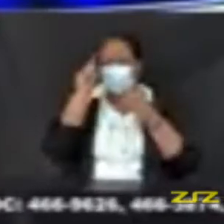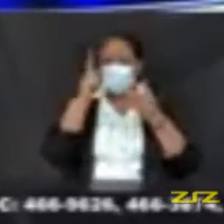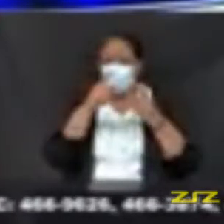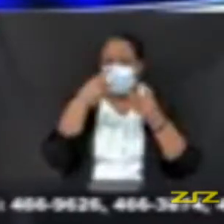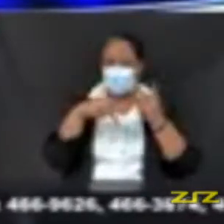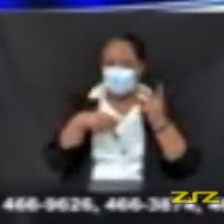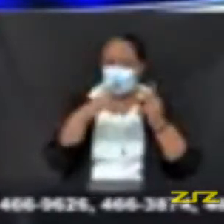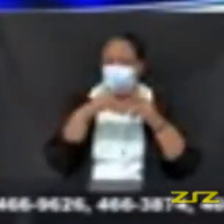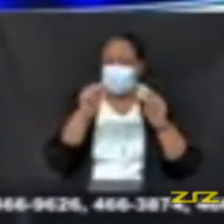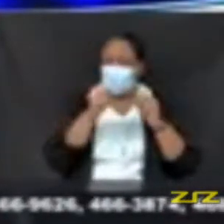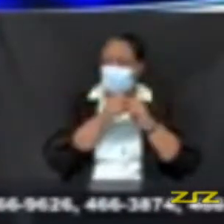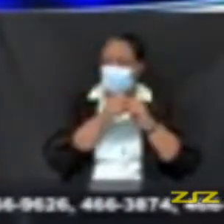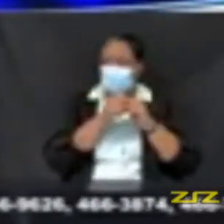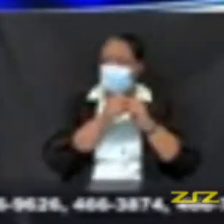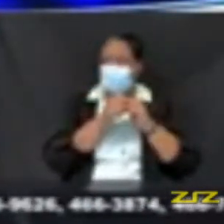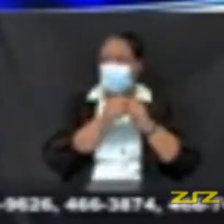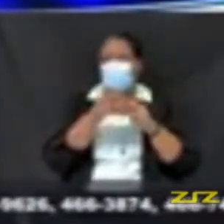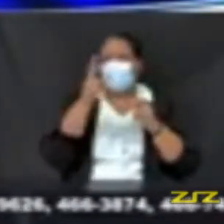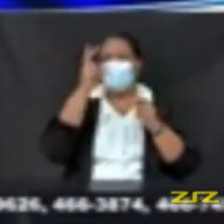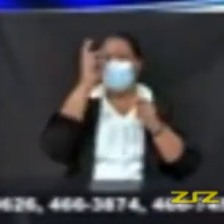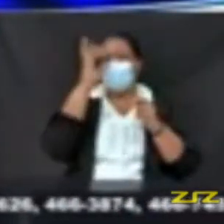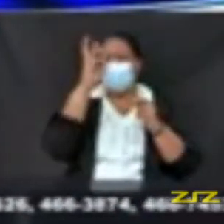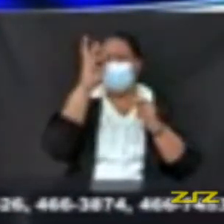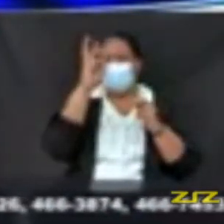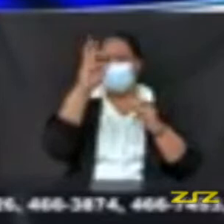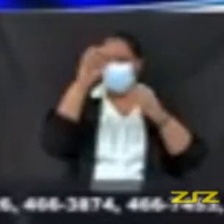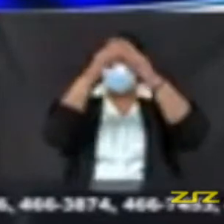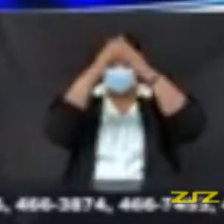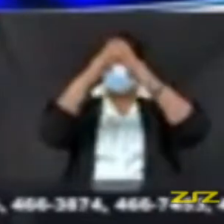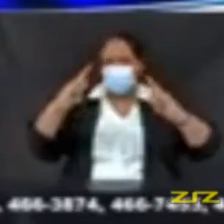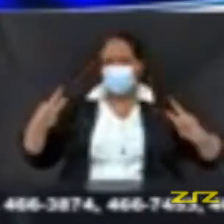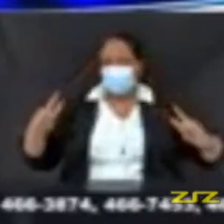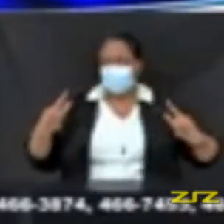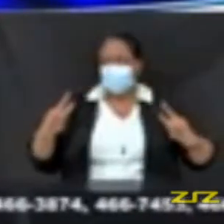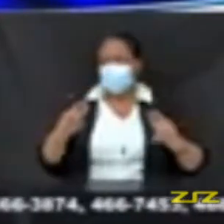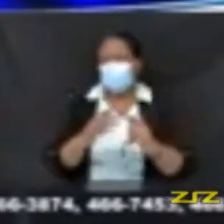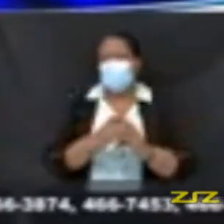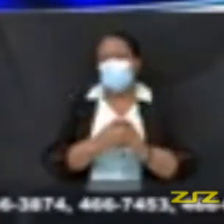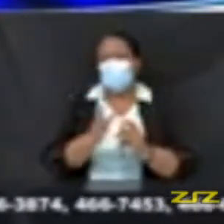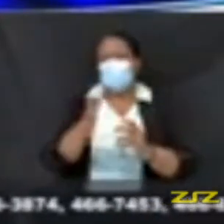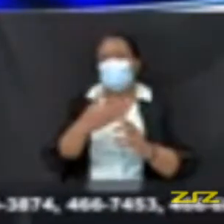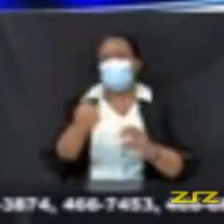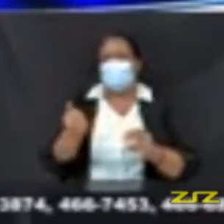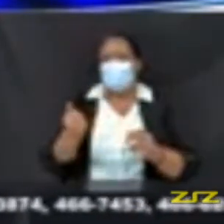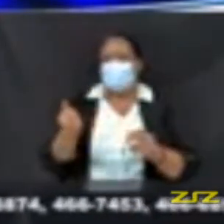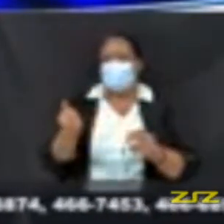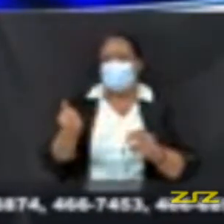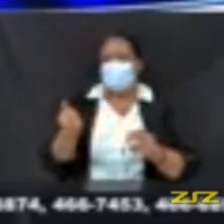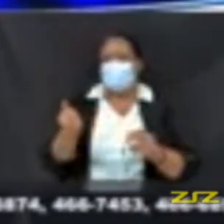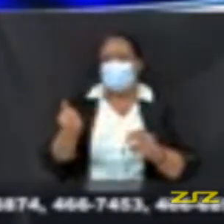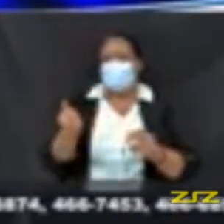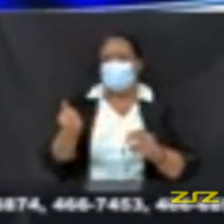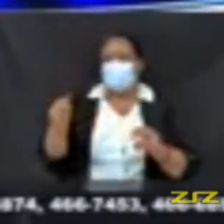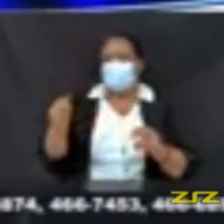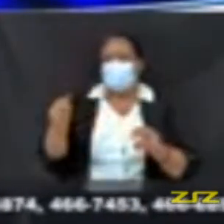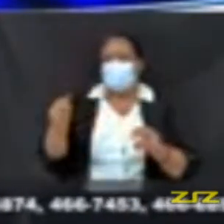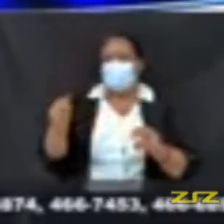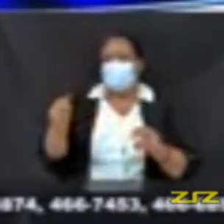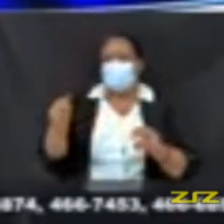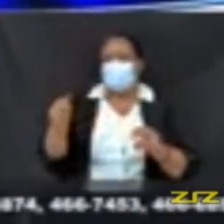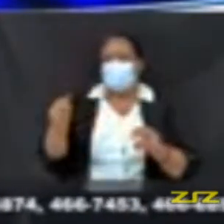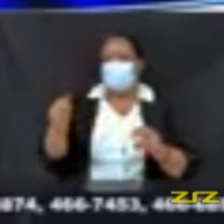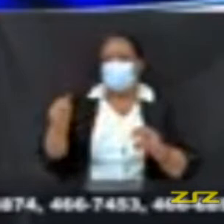Each hospital is equipped with 6 tent modules that provide approximately 3,500 square feet of